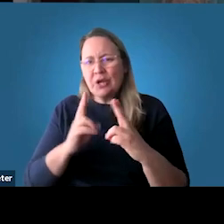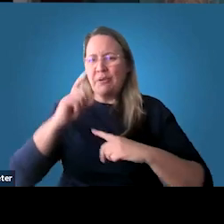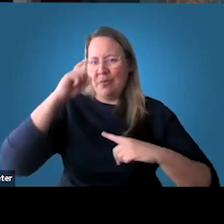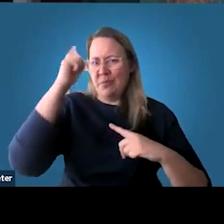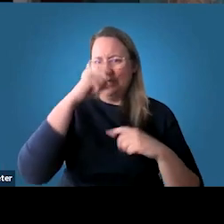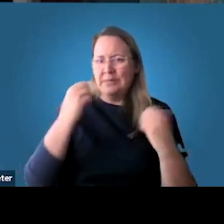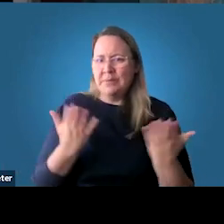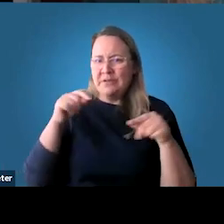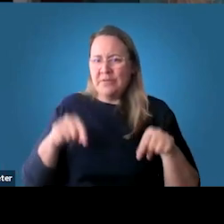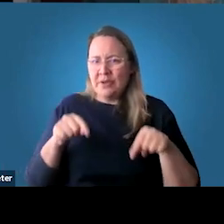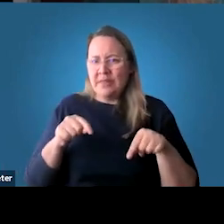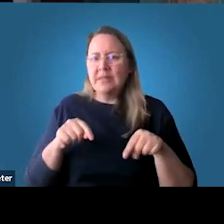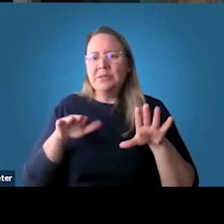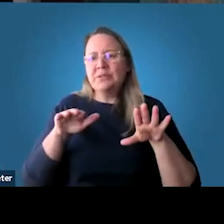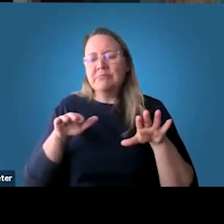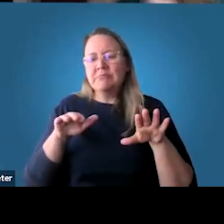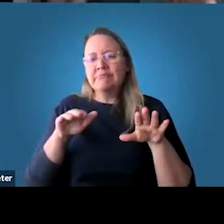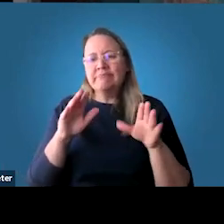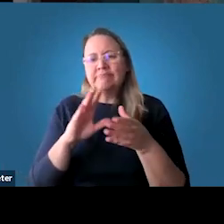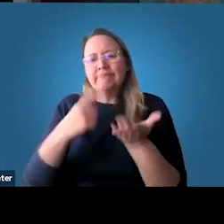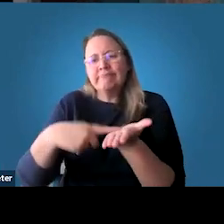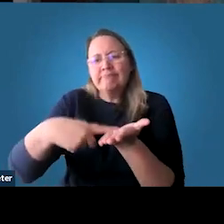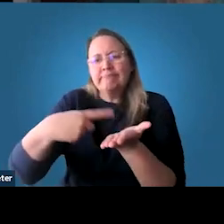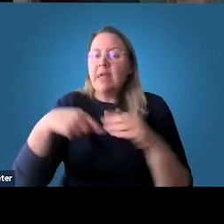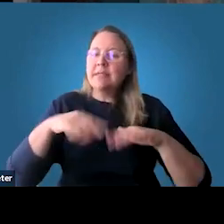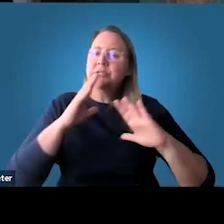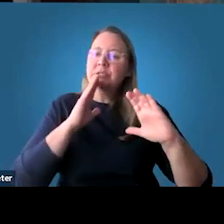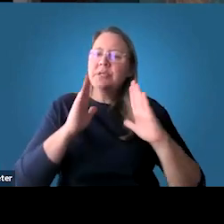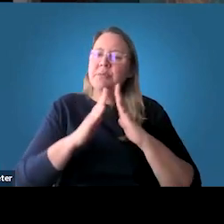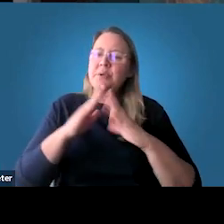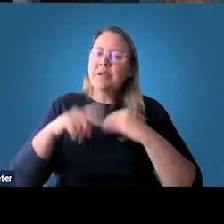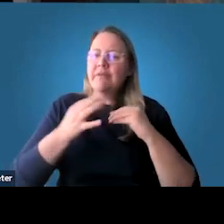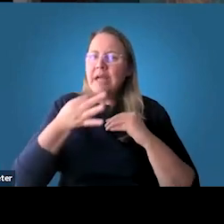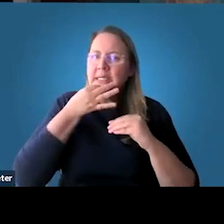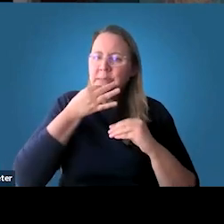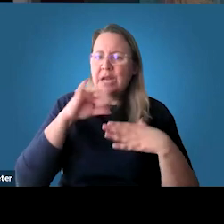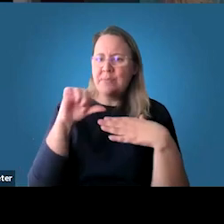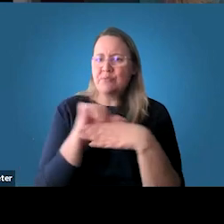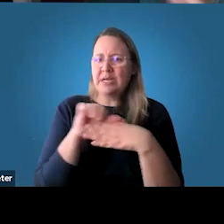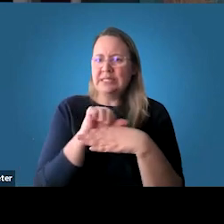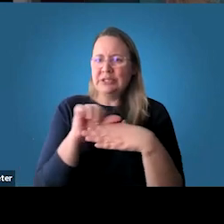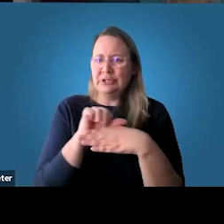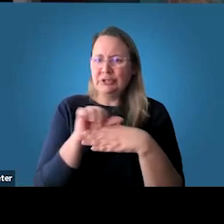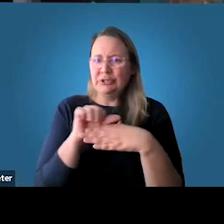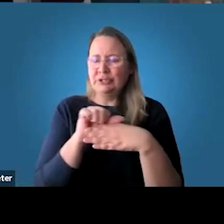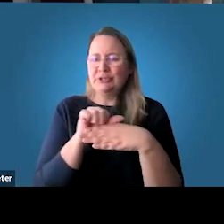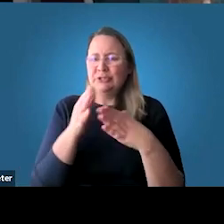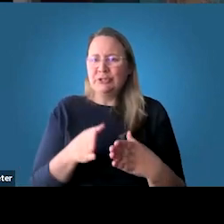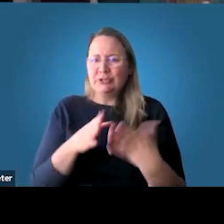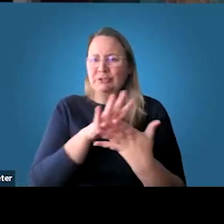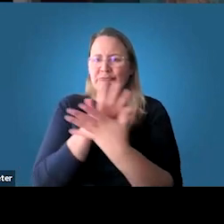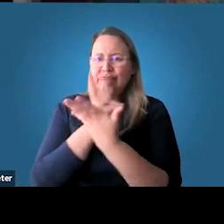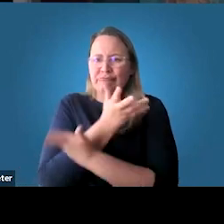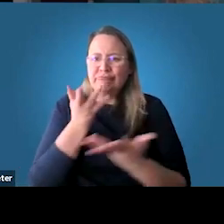wisdom here in this virtual room today. This is a community of experts and practitioners. And so in that spirit of